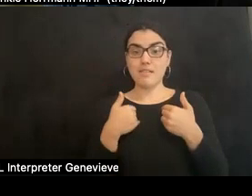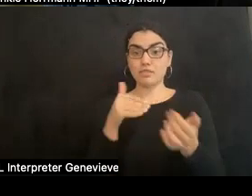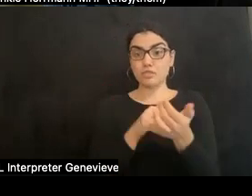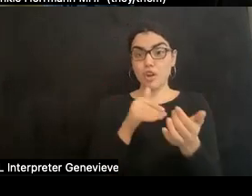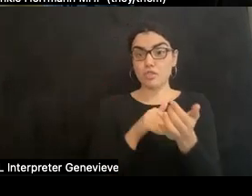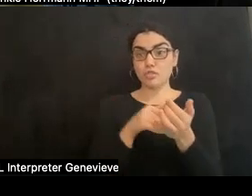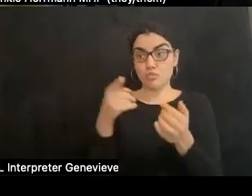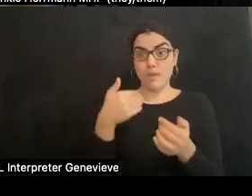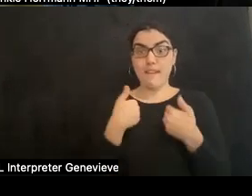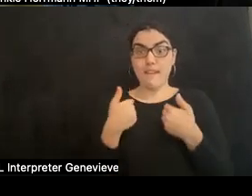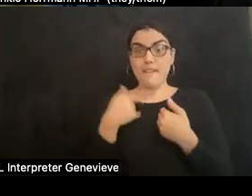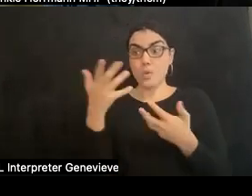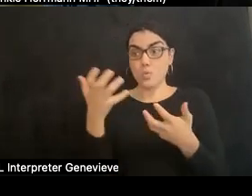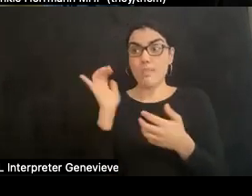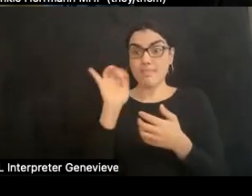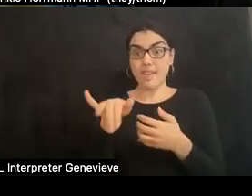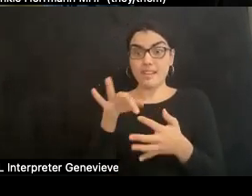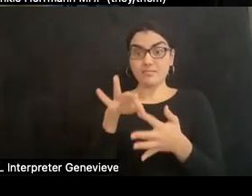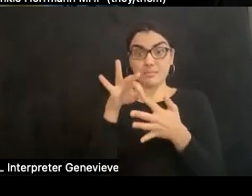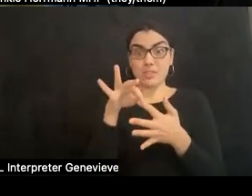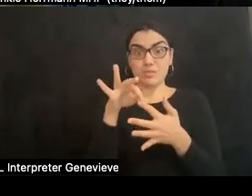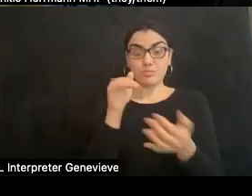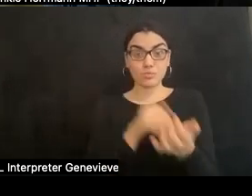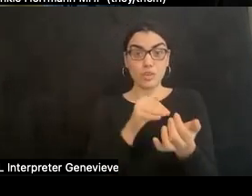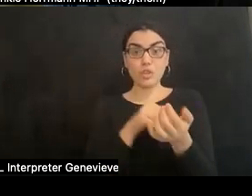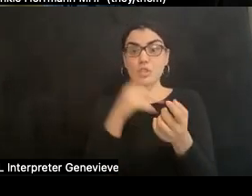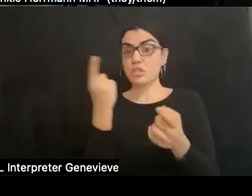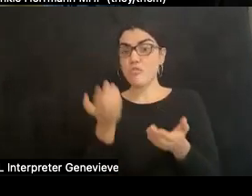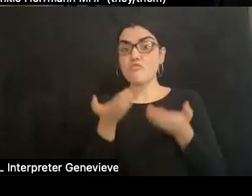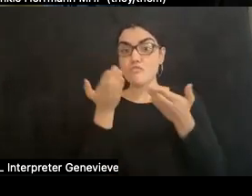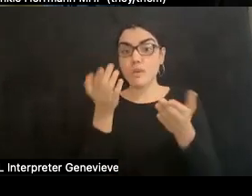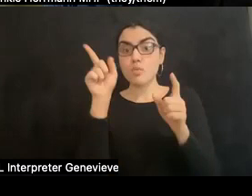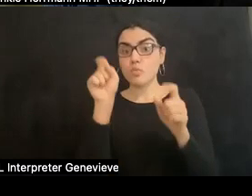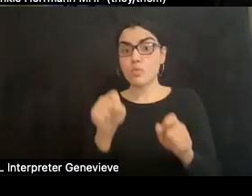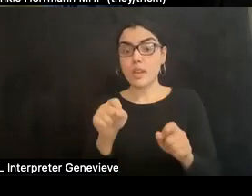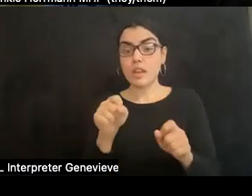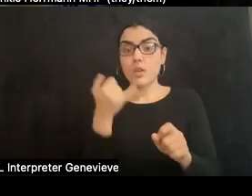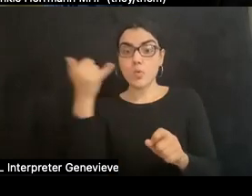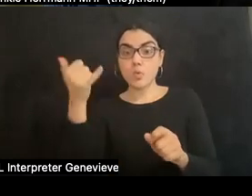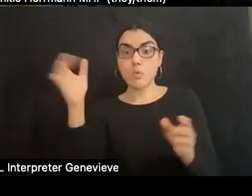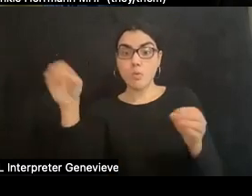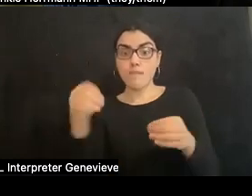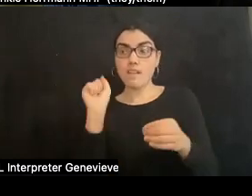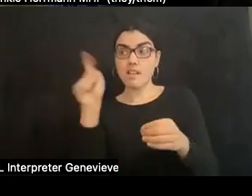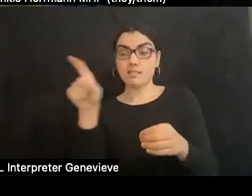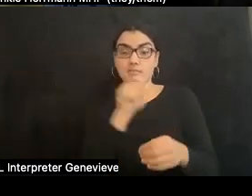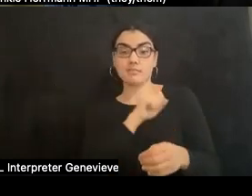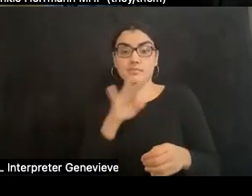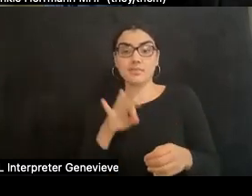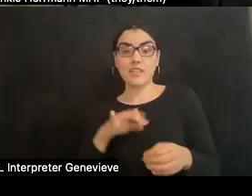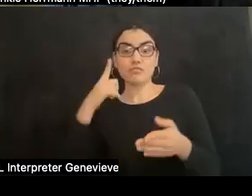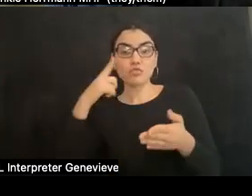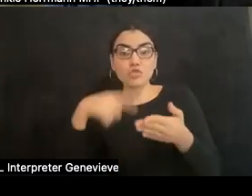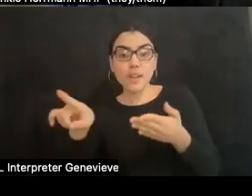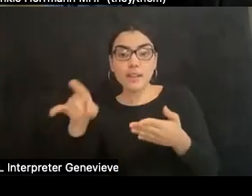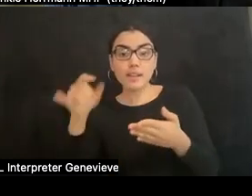like, you want to see them, maybe somebody recommended them to you, you can call their office and ask their staff to check and see if